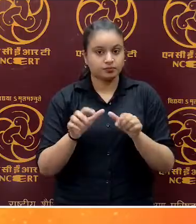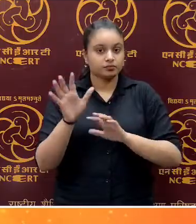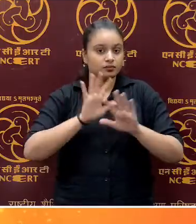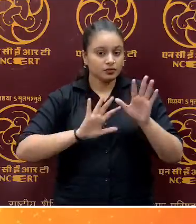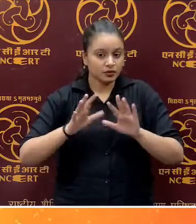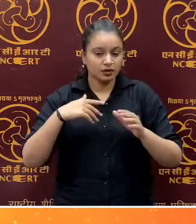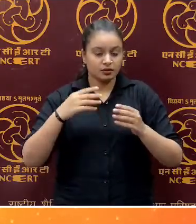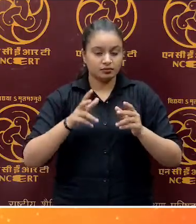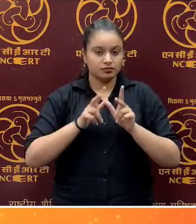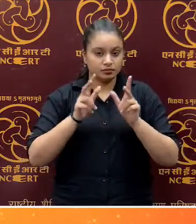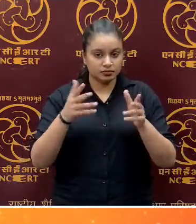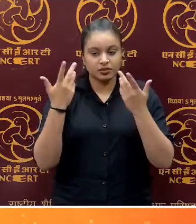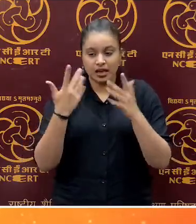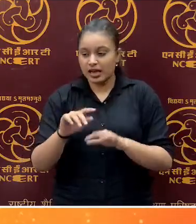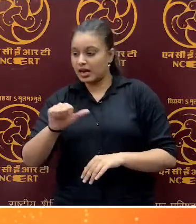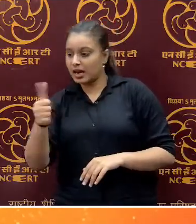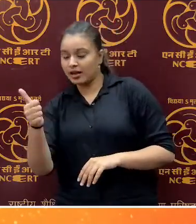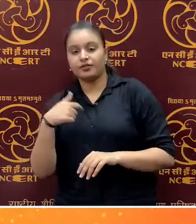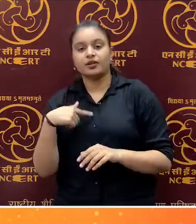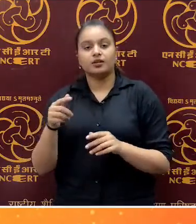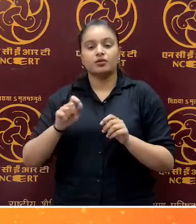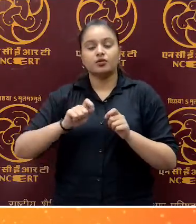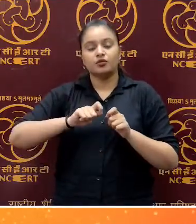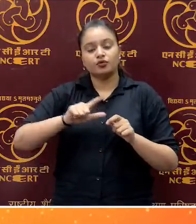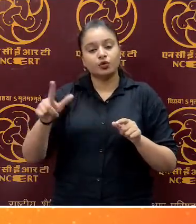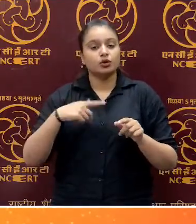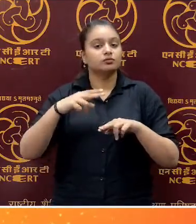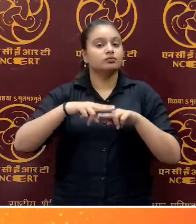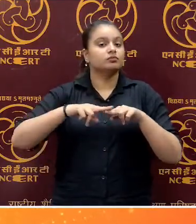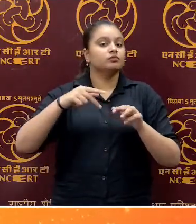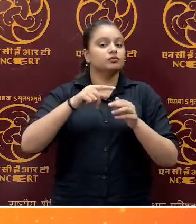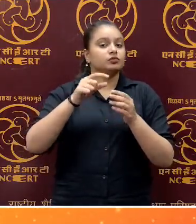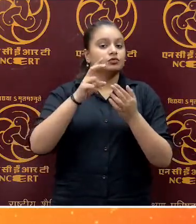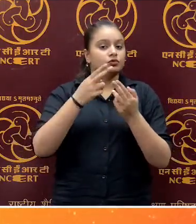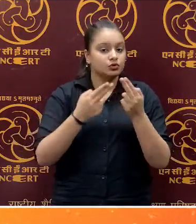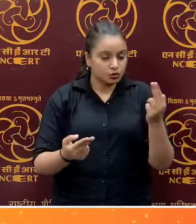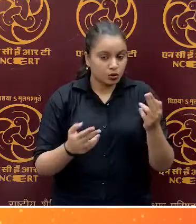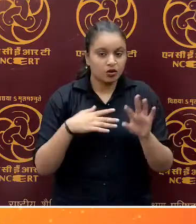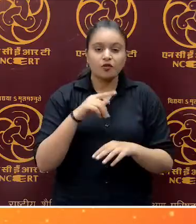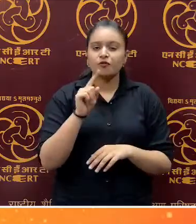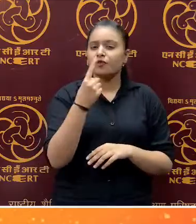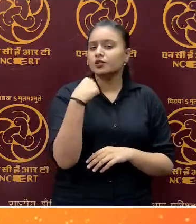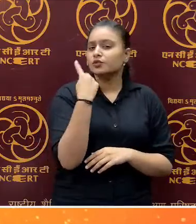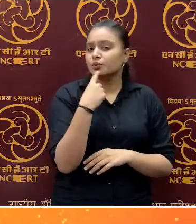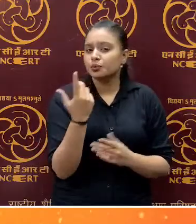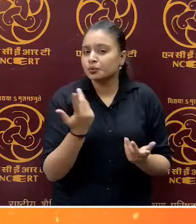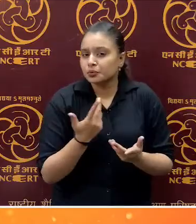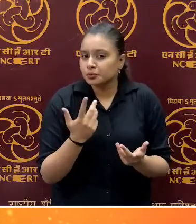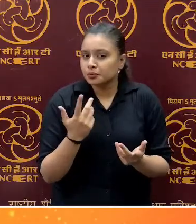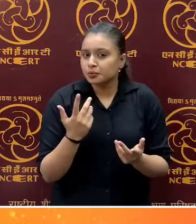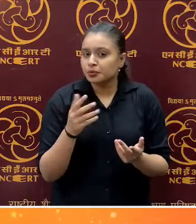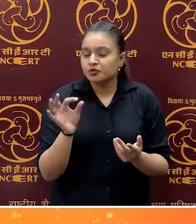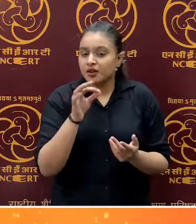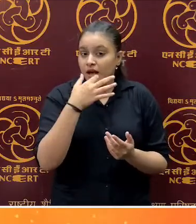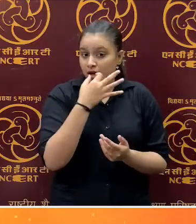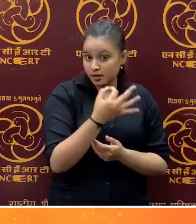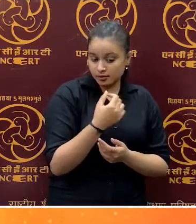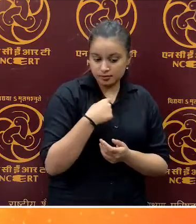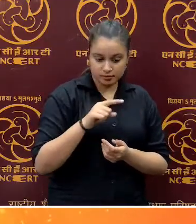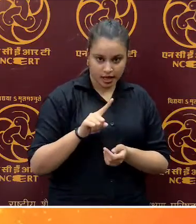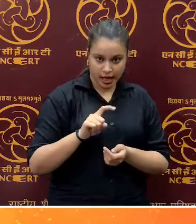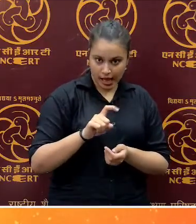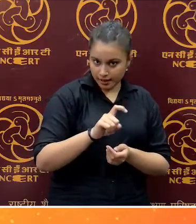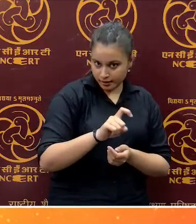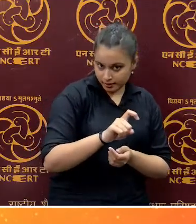spoke louder than anybody else in the entire story. Neither, who was the first one that the fly went to? Ant, It was